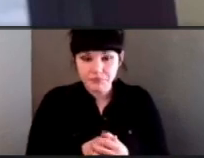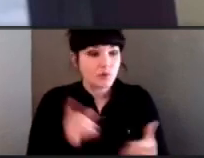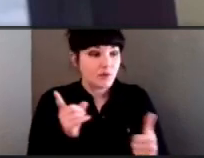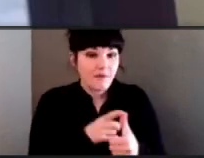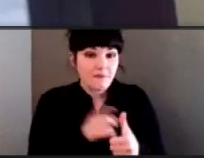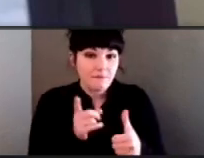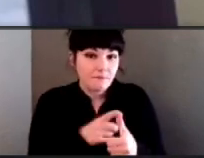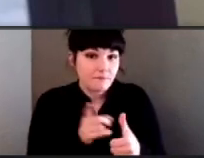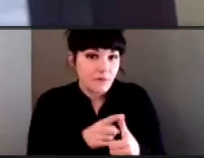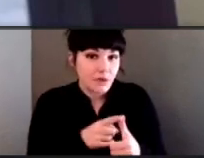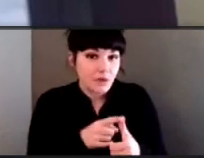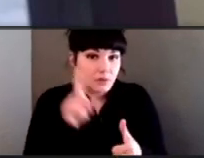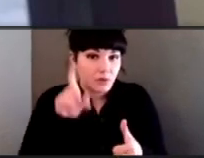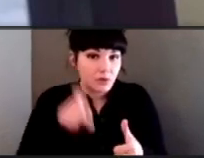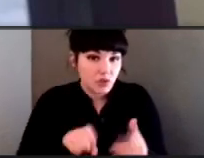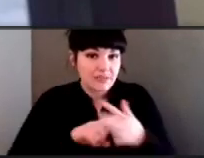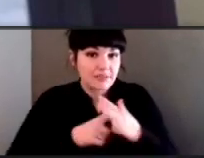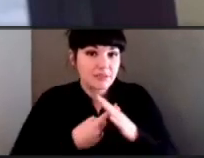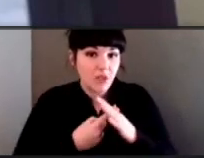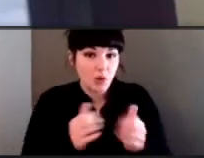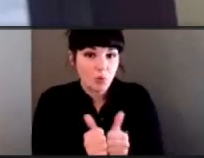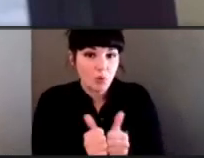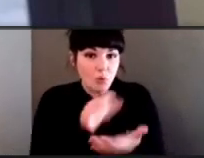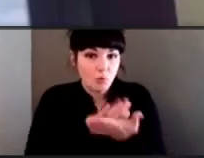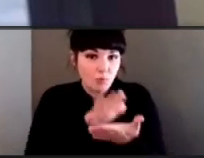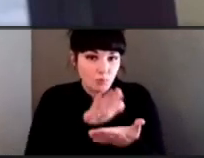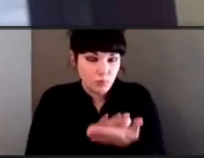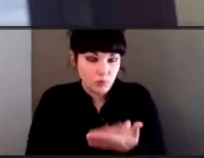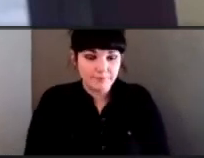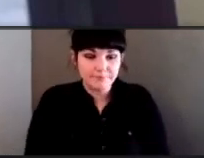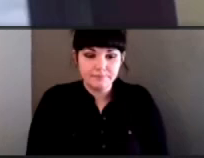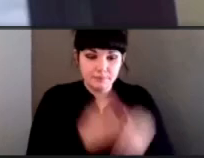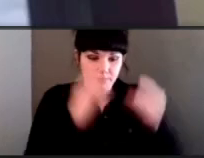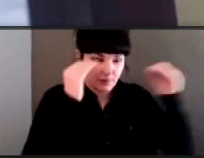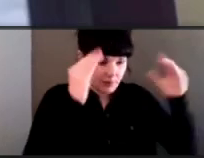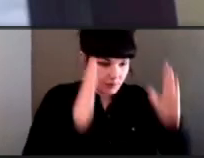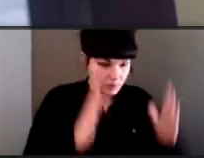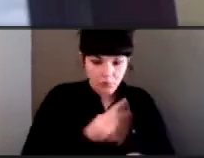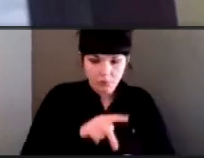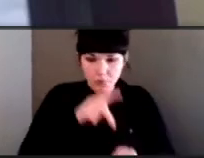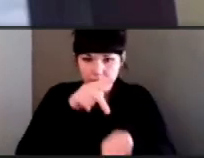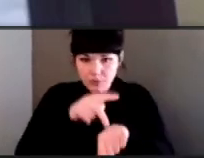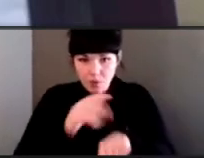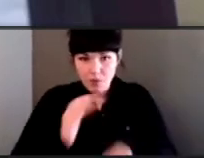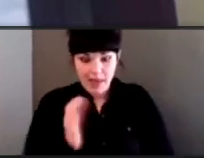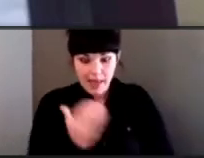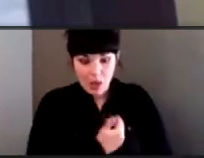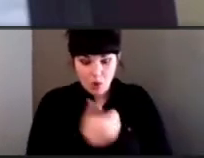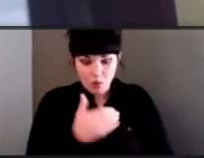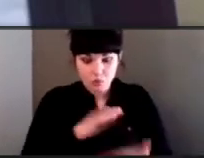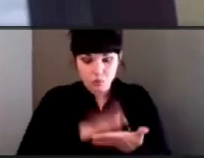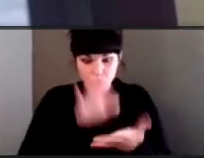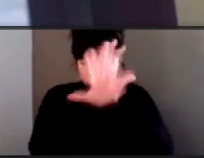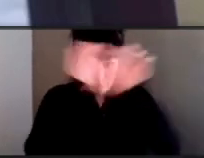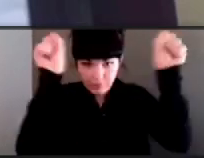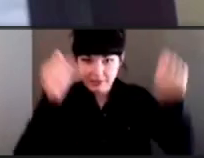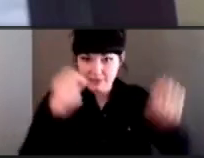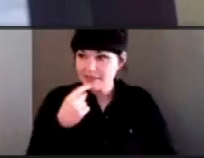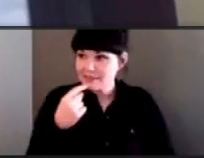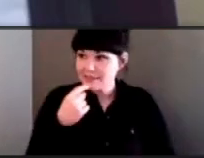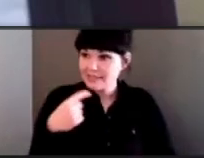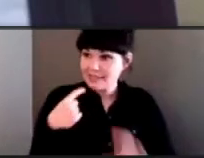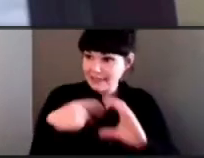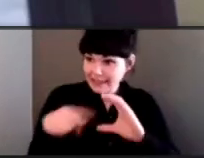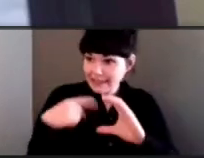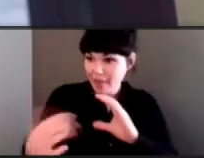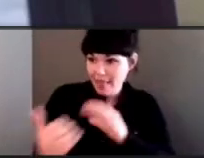school teacher, principal, and you know our superintendent, he ain't shy to say, email me, because he'll respond.